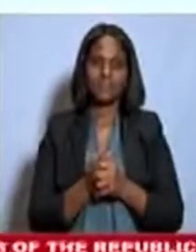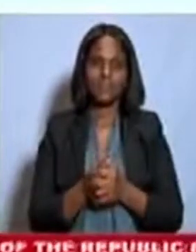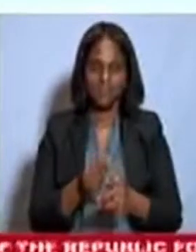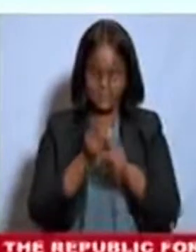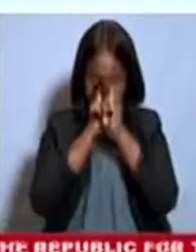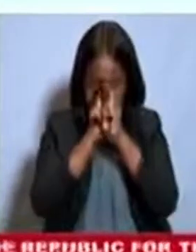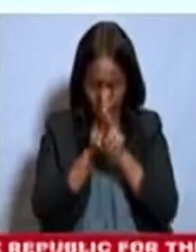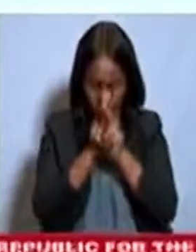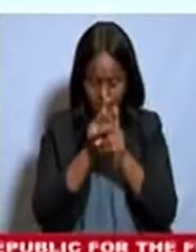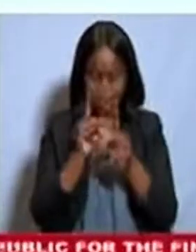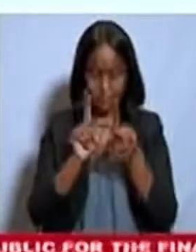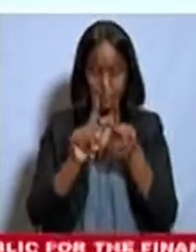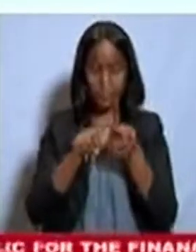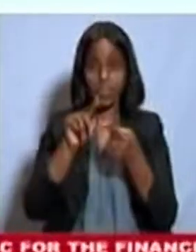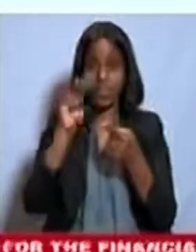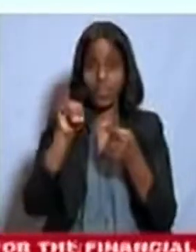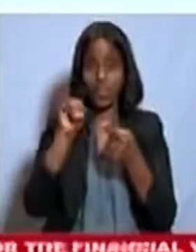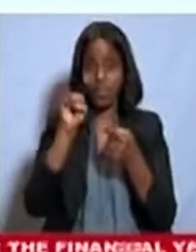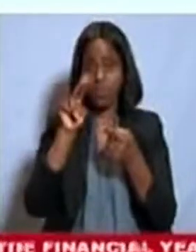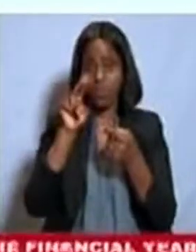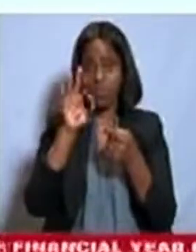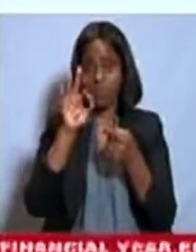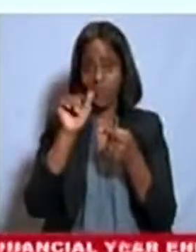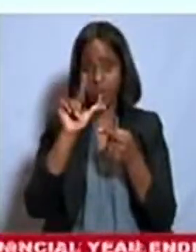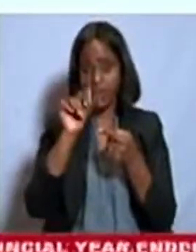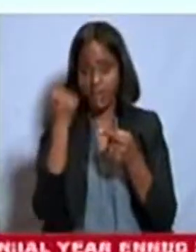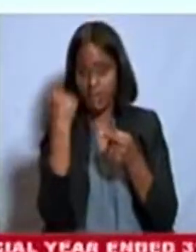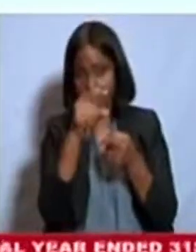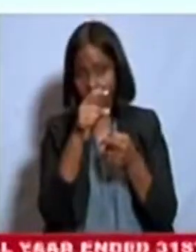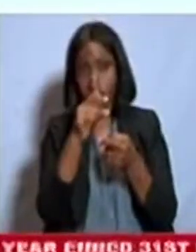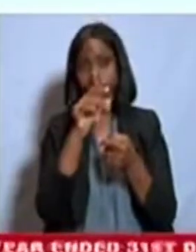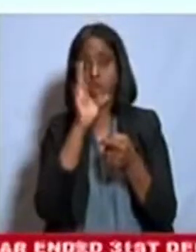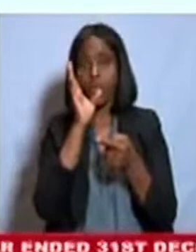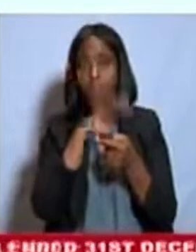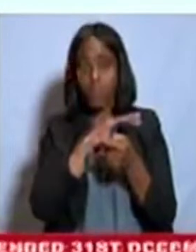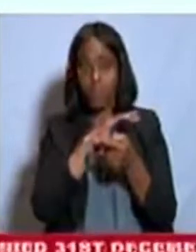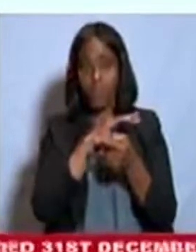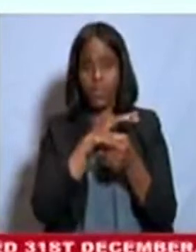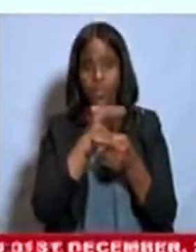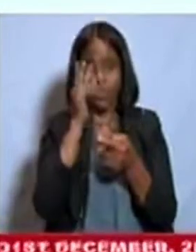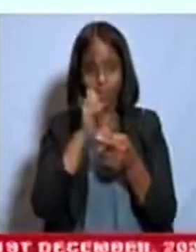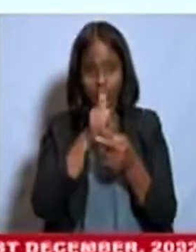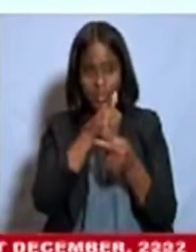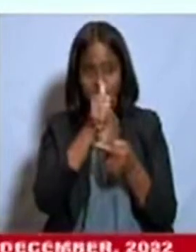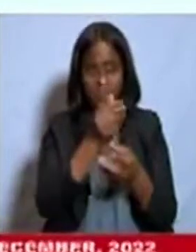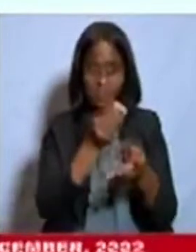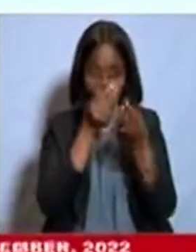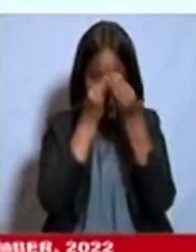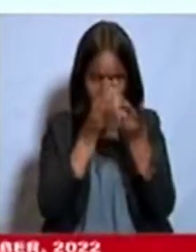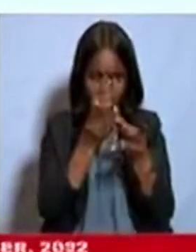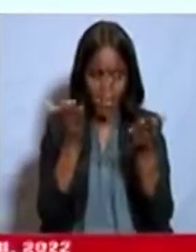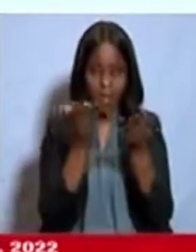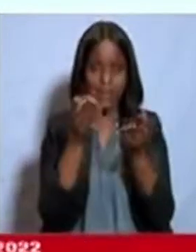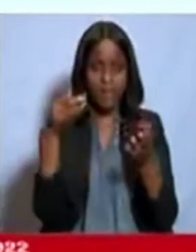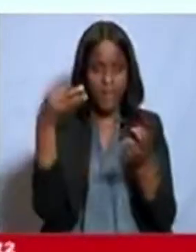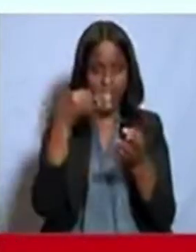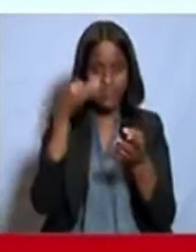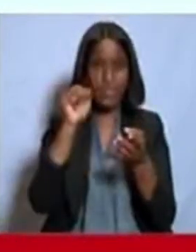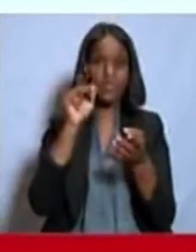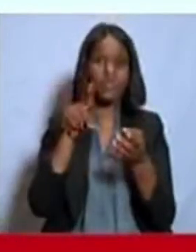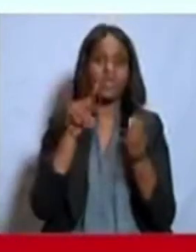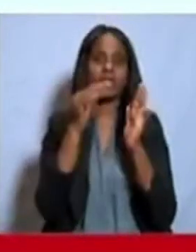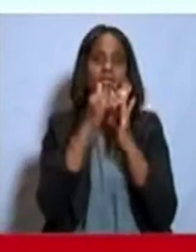Honorable Mufalali, the officers were charged because they did not adhere to the FSP